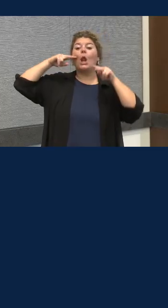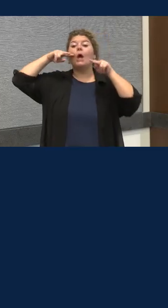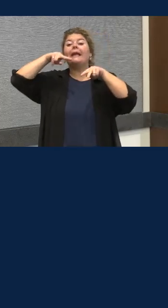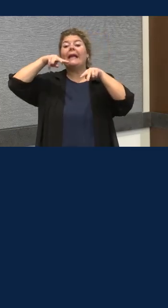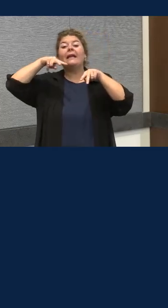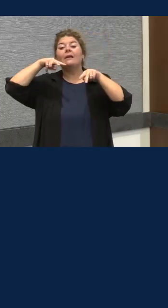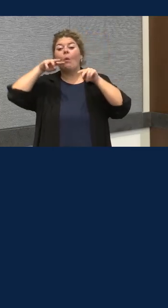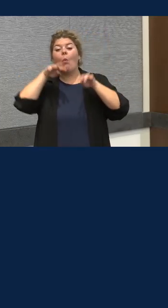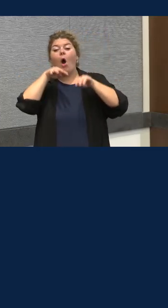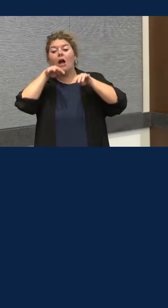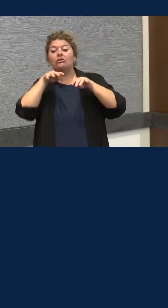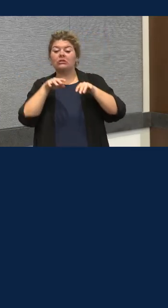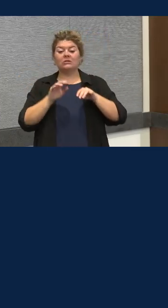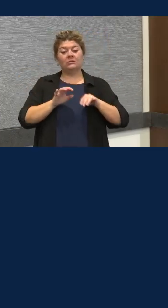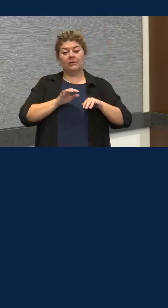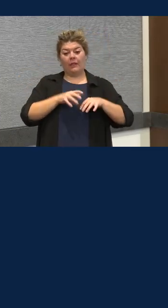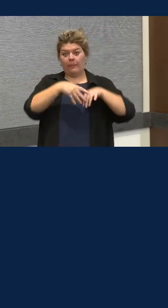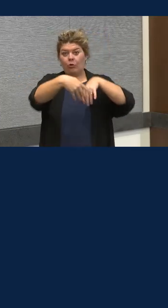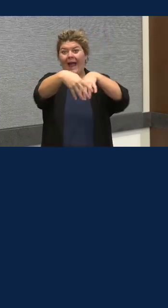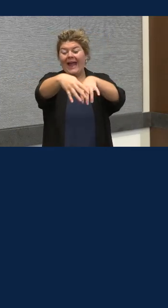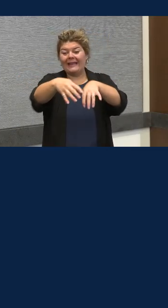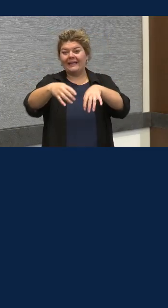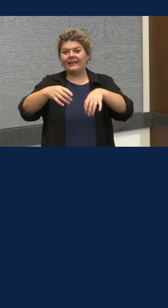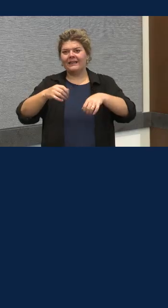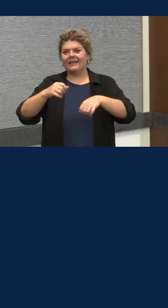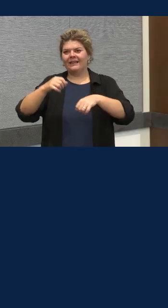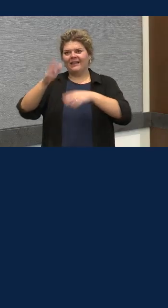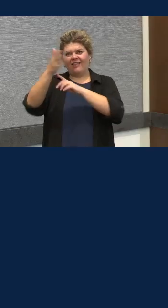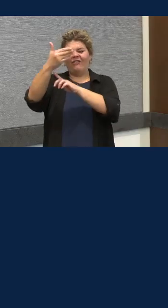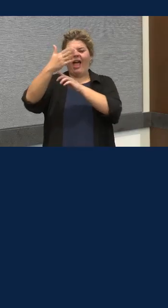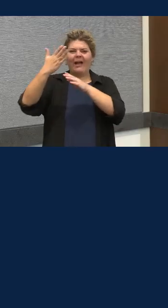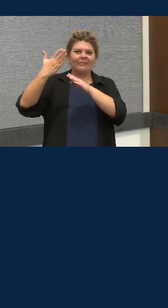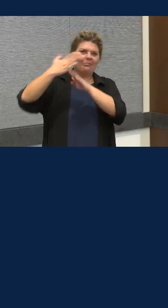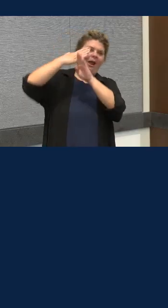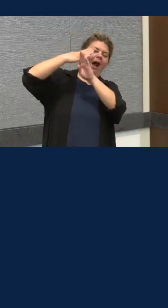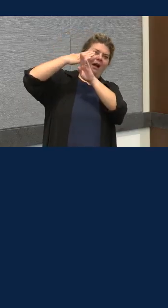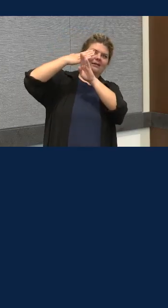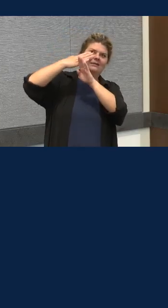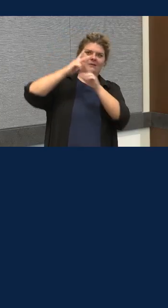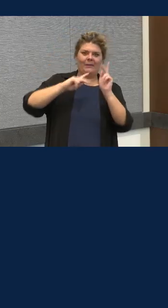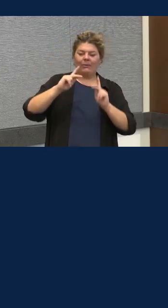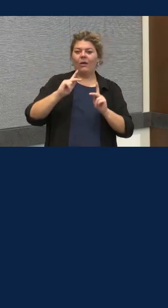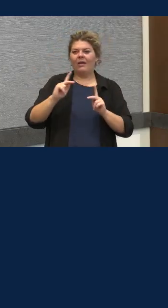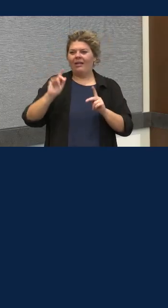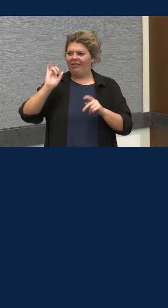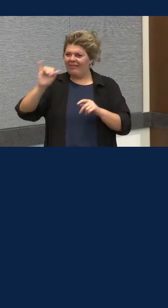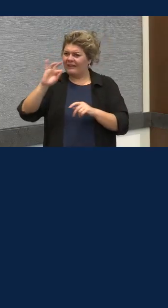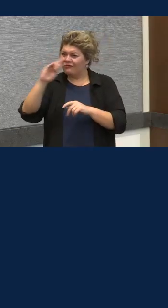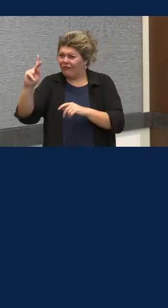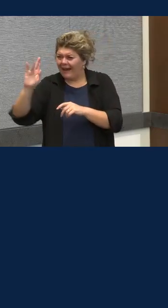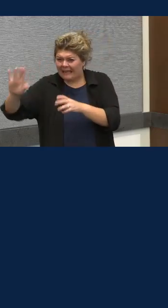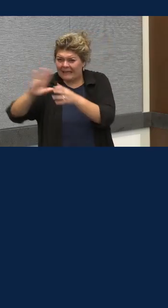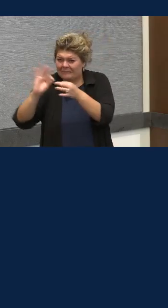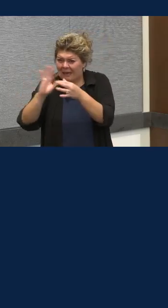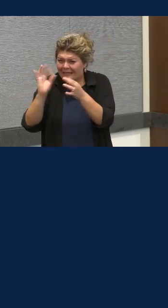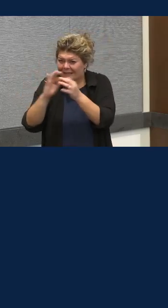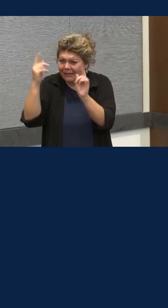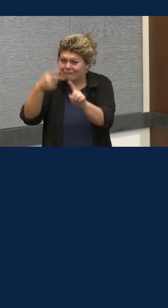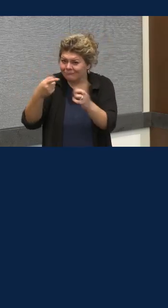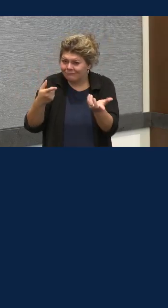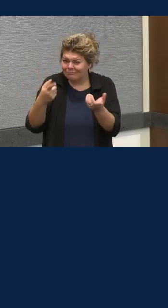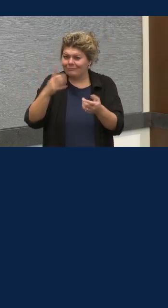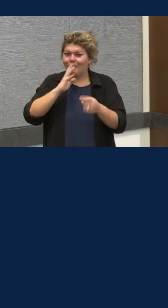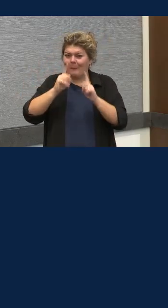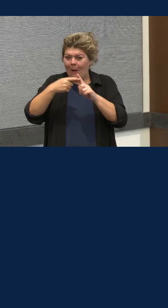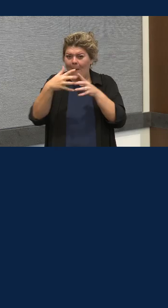the parade, and it's sort of, it's Frank's commentary on America.